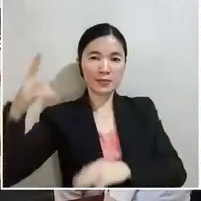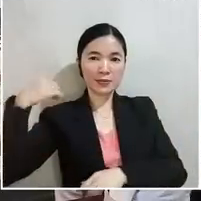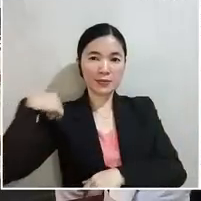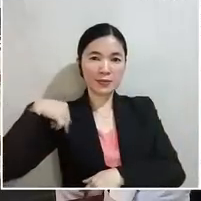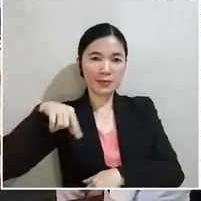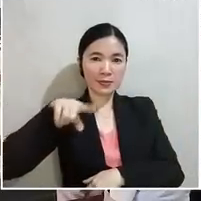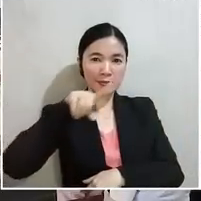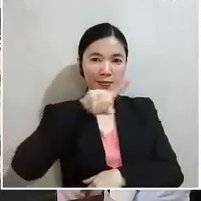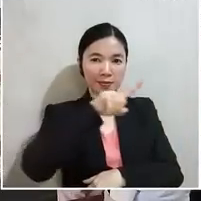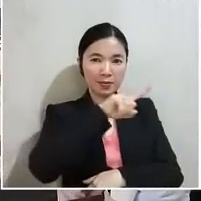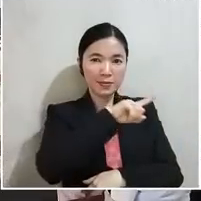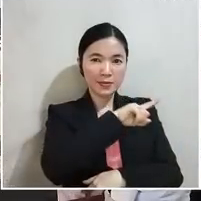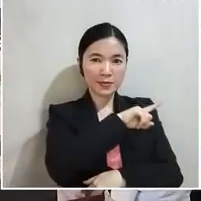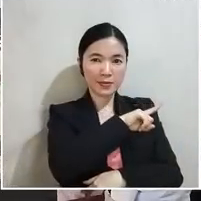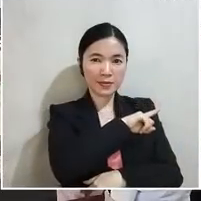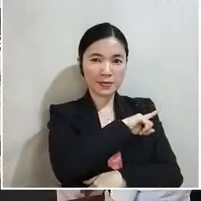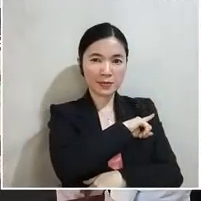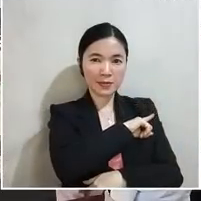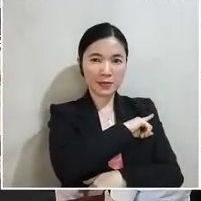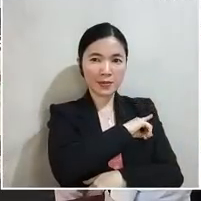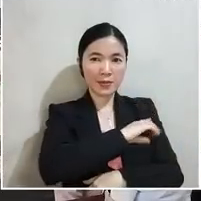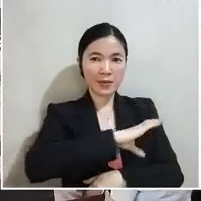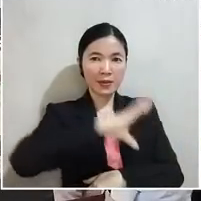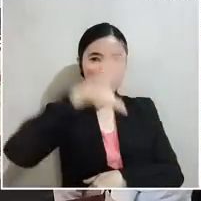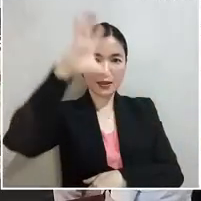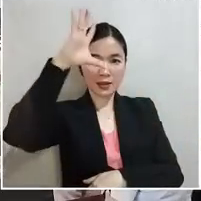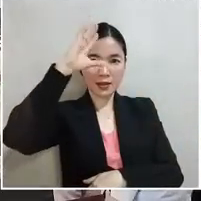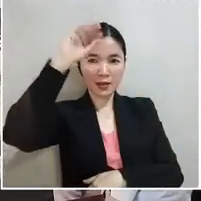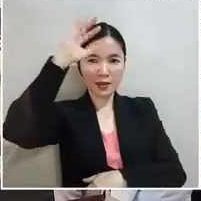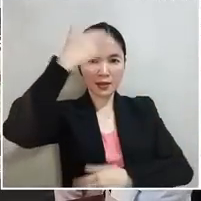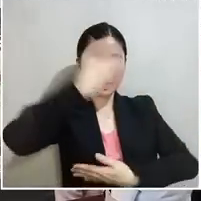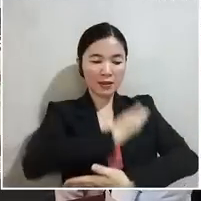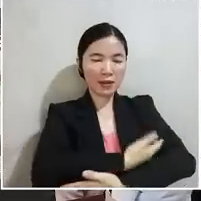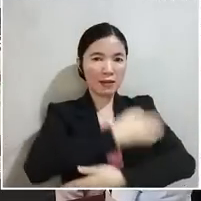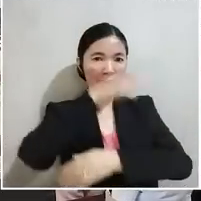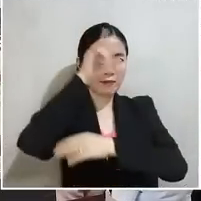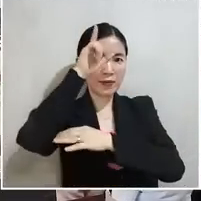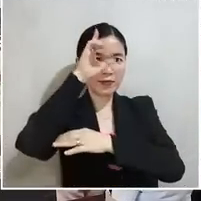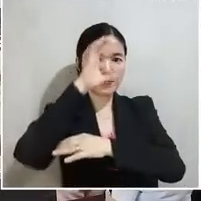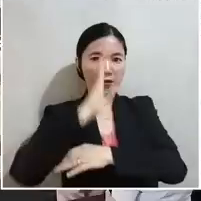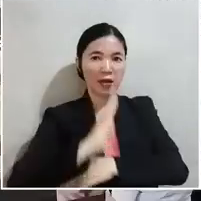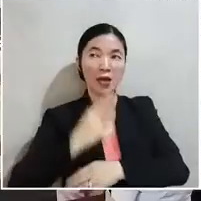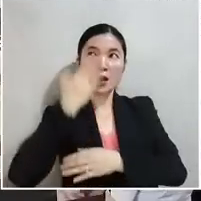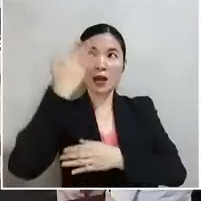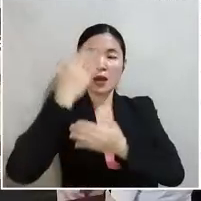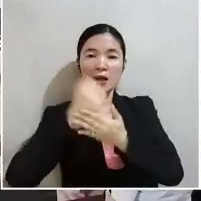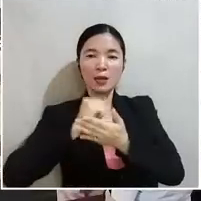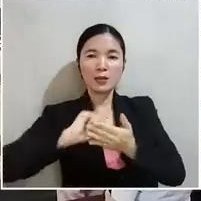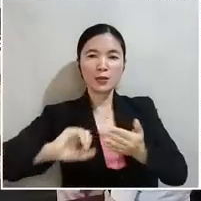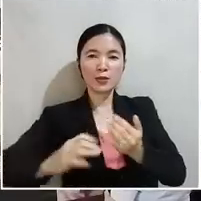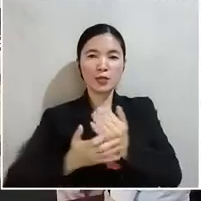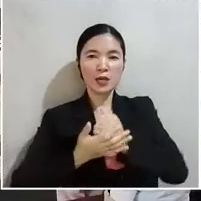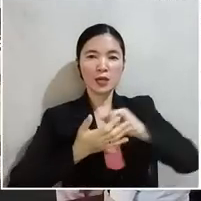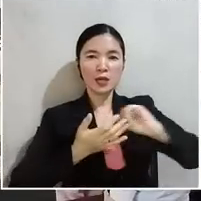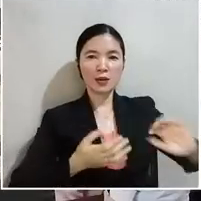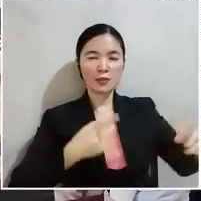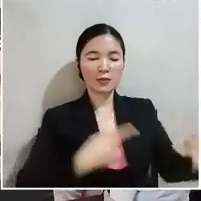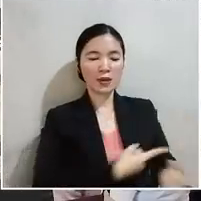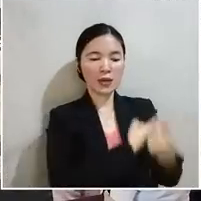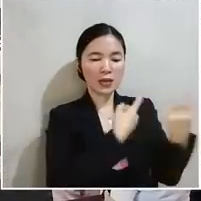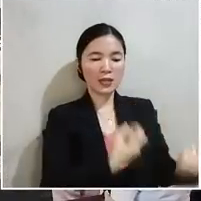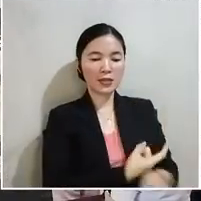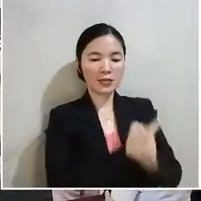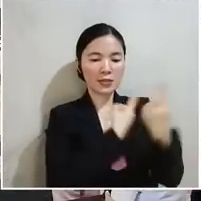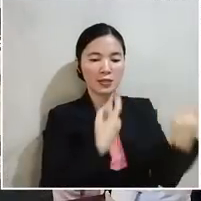mercy on us. Lamb of God, take away the